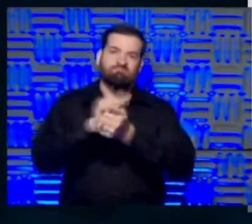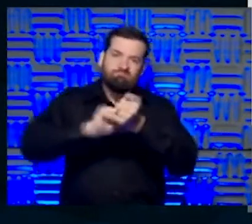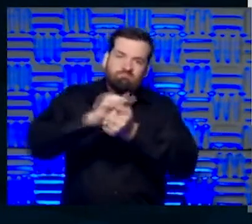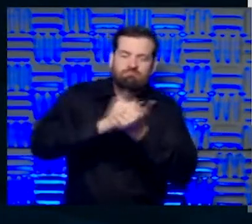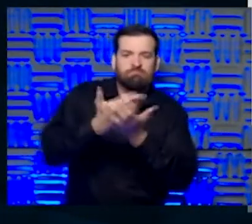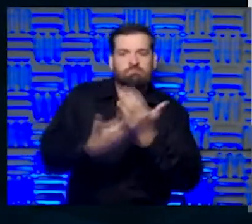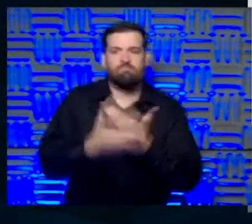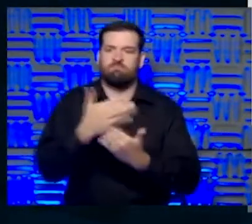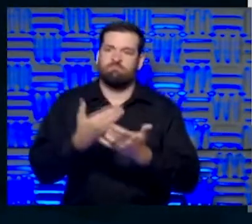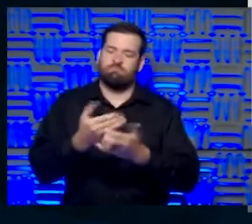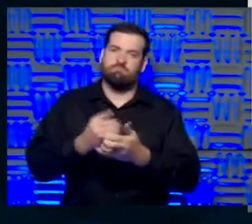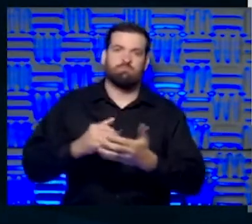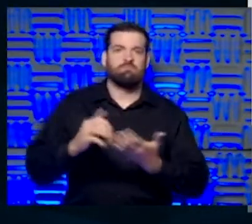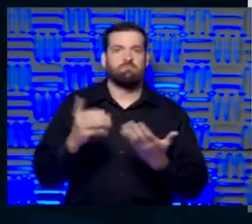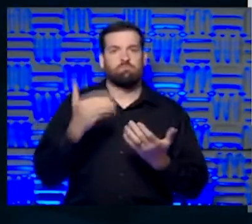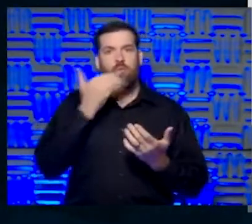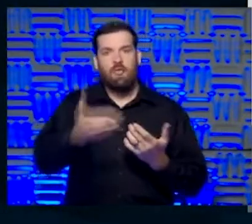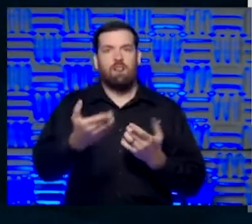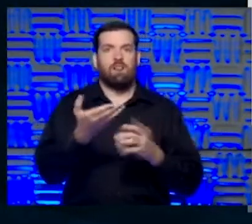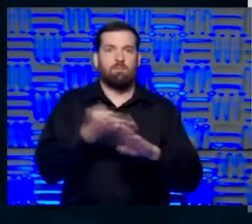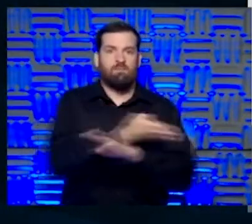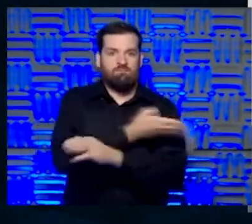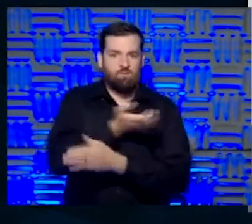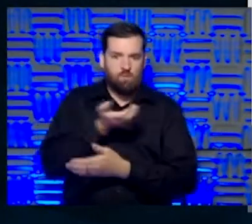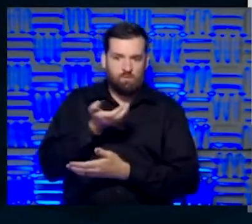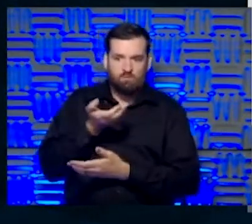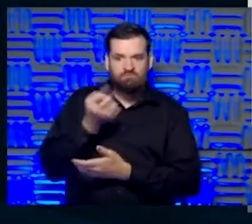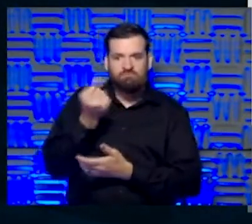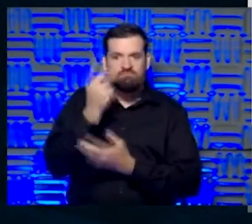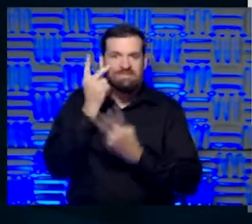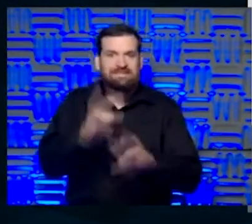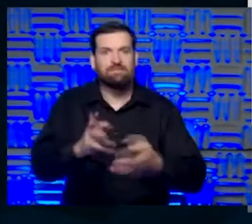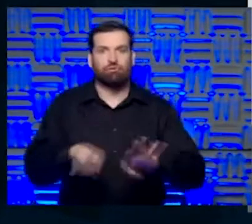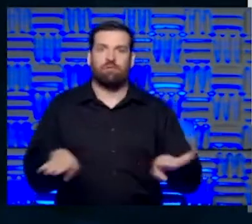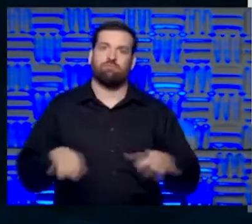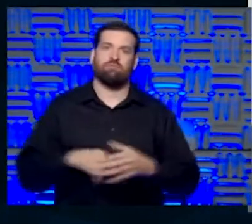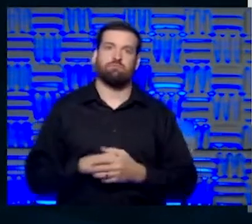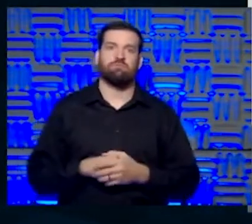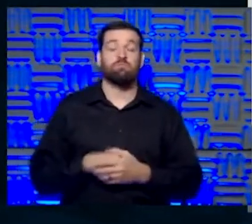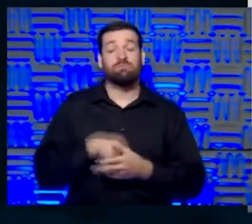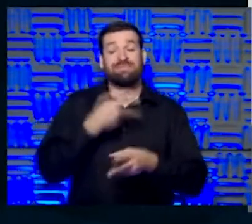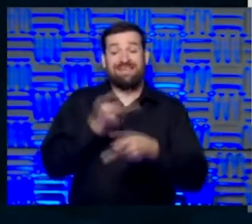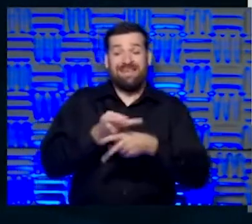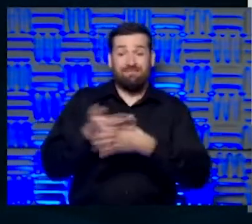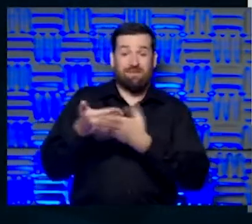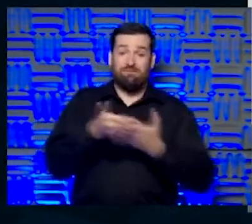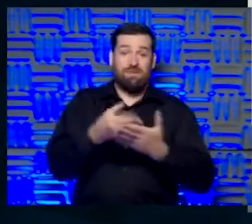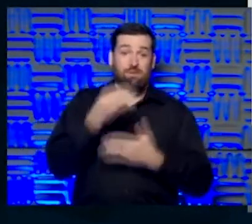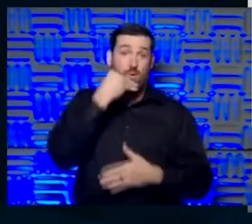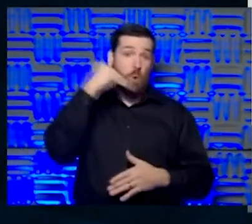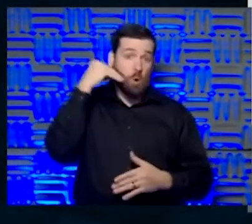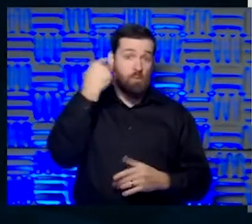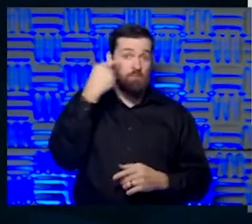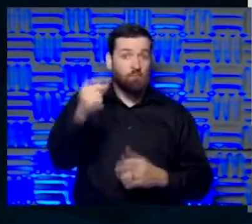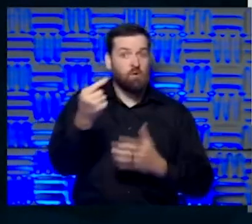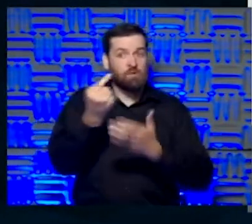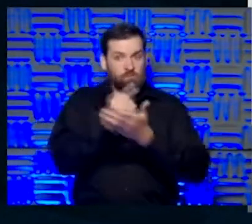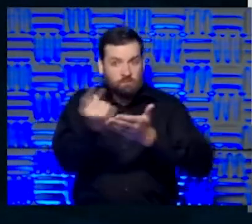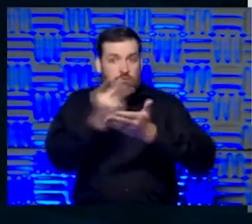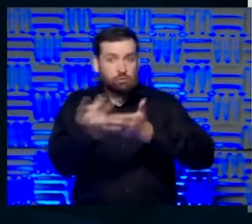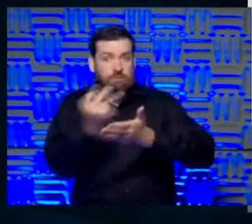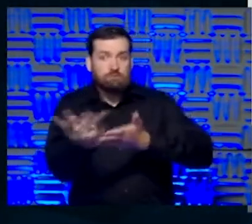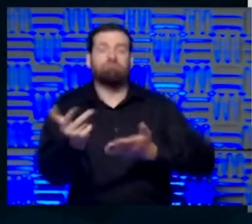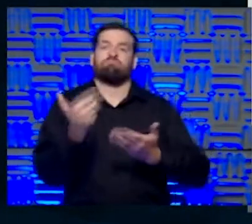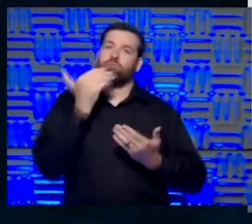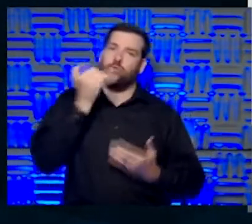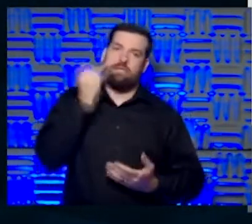hands, before you allow anybody to see your child. And keeping that baby at home for the first few weeks of life is actually a really good